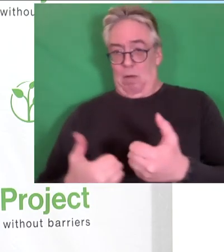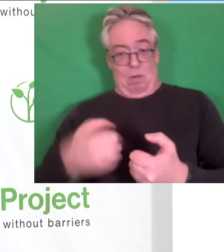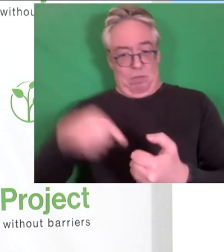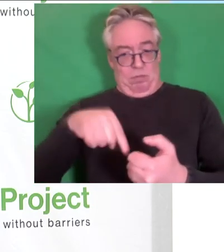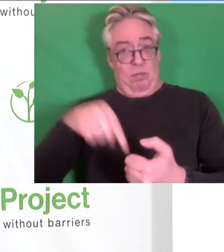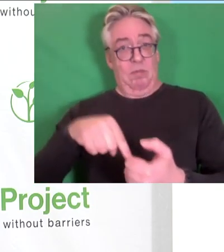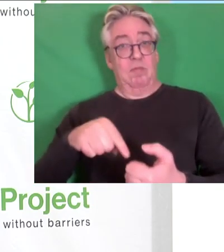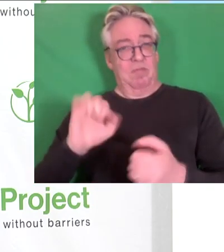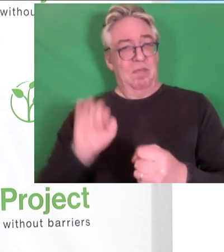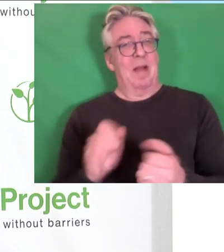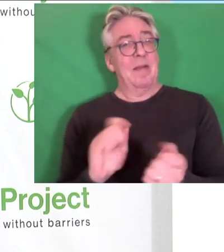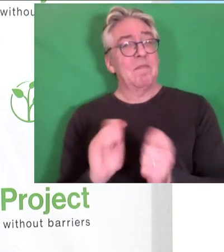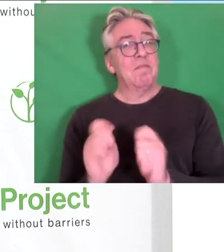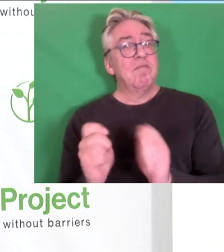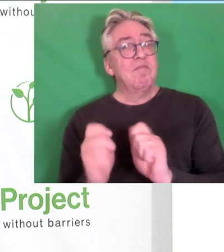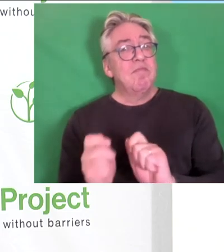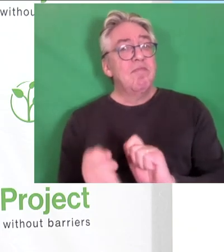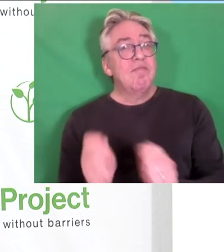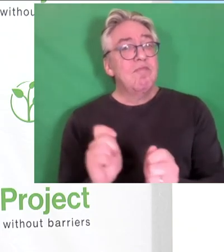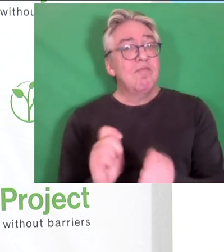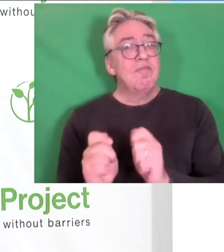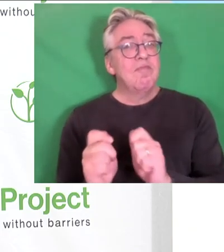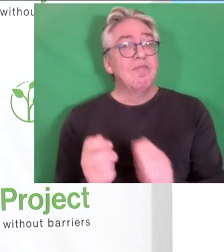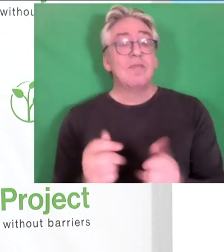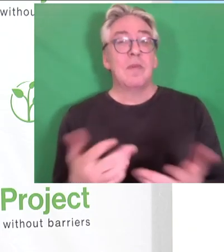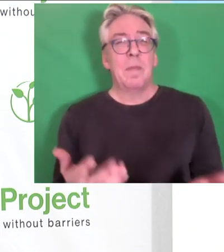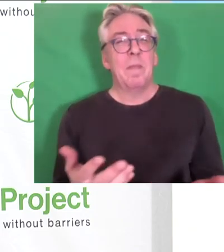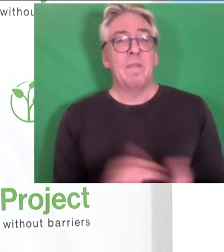awareness that gaming